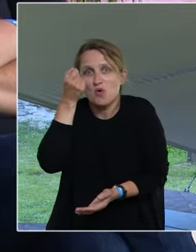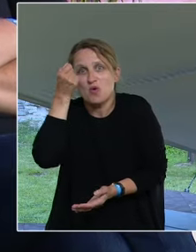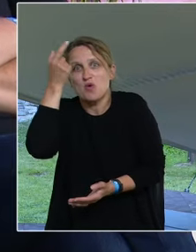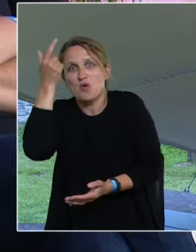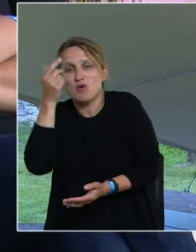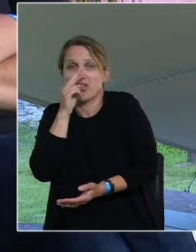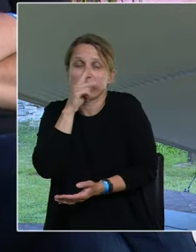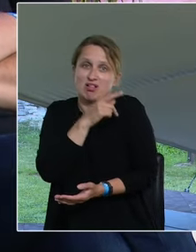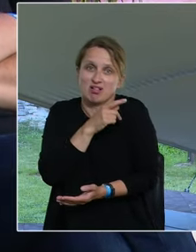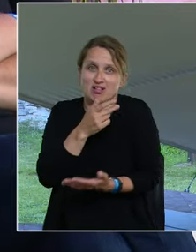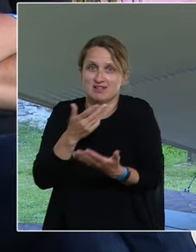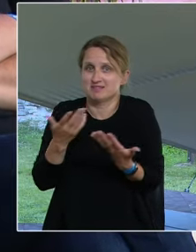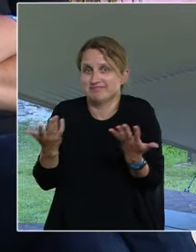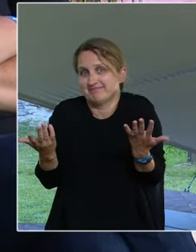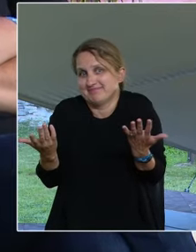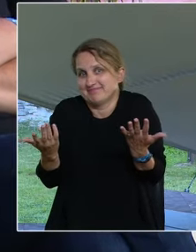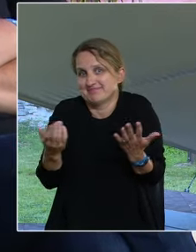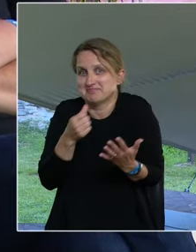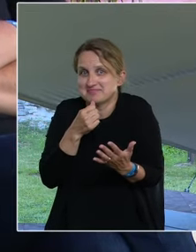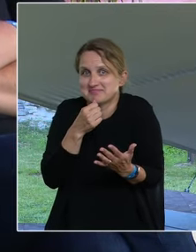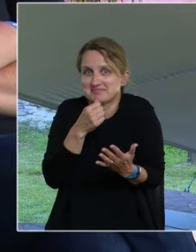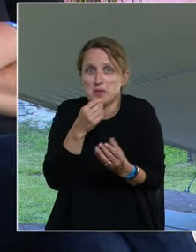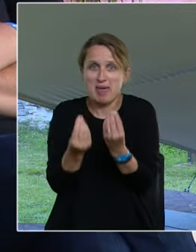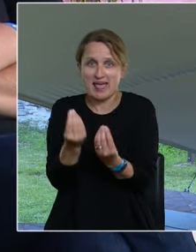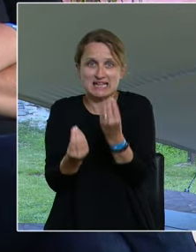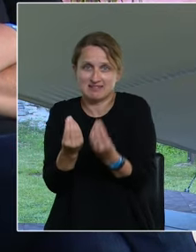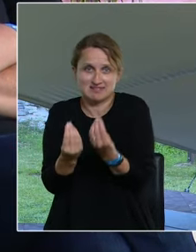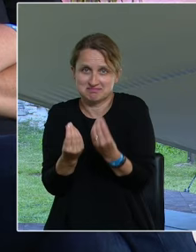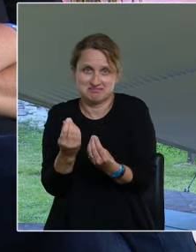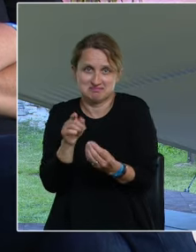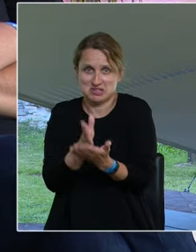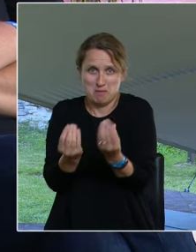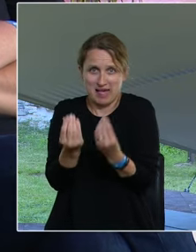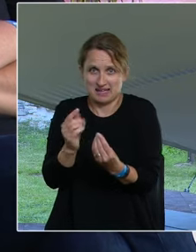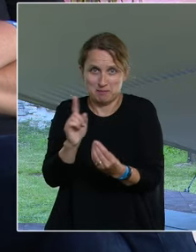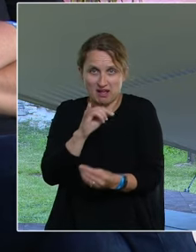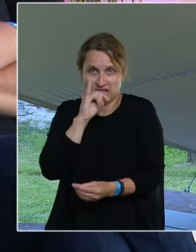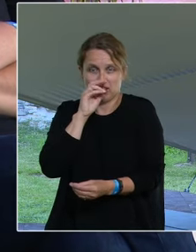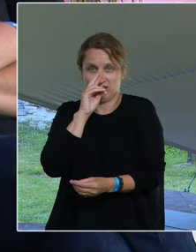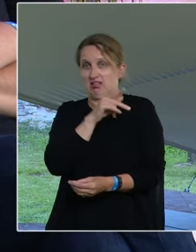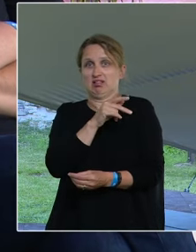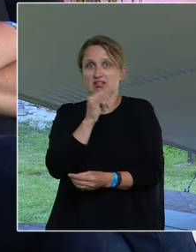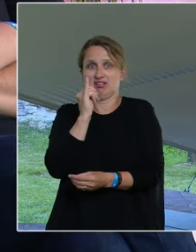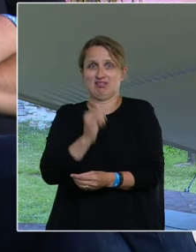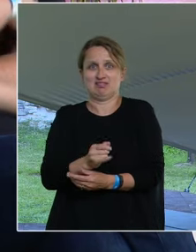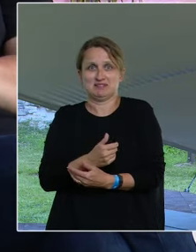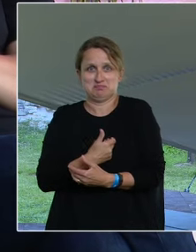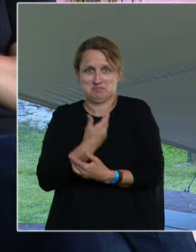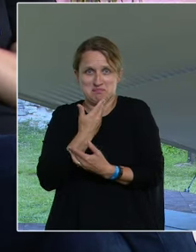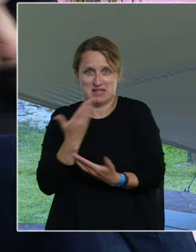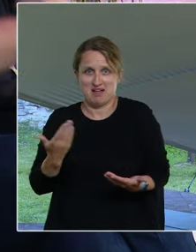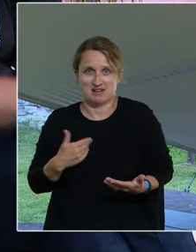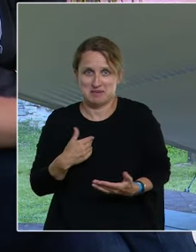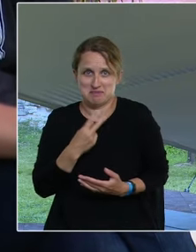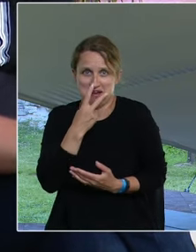some mistakes, but you can't really call it that. So it's like, it's a play, so nothing. I don't know, I can't see. Maybe I'm too optimistic